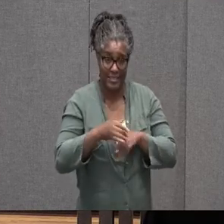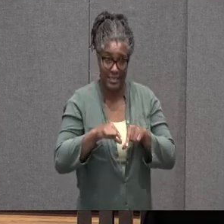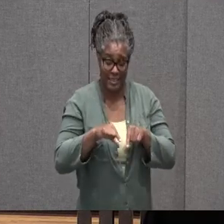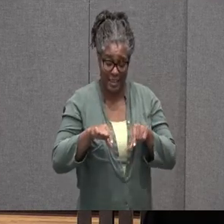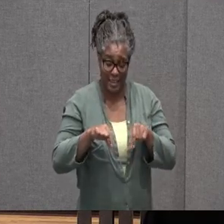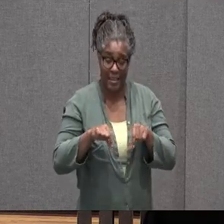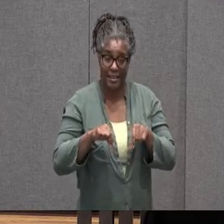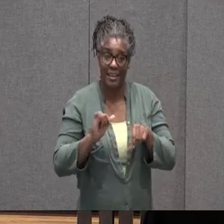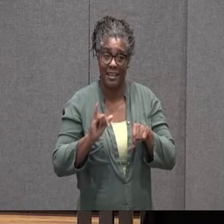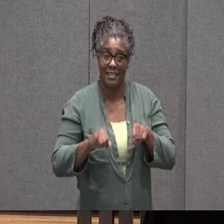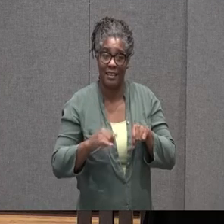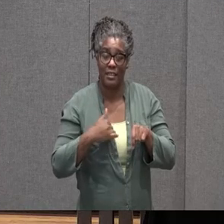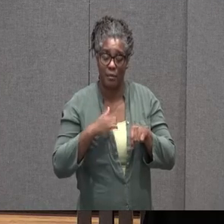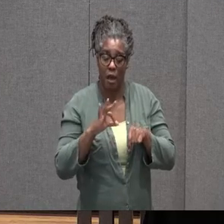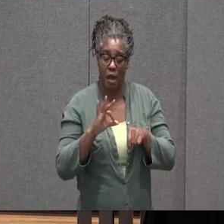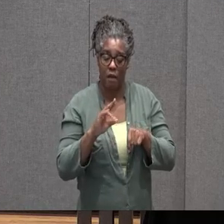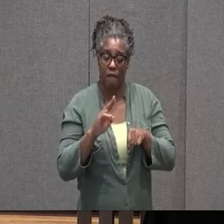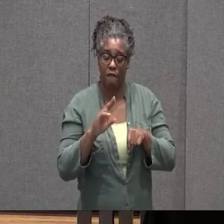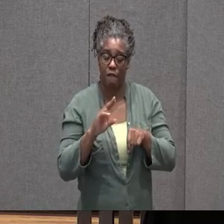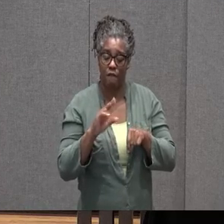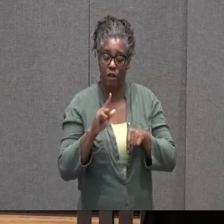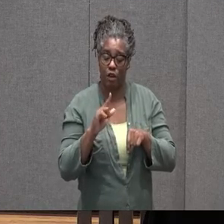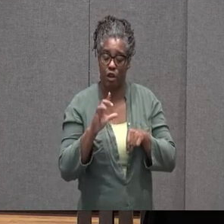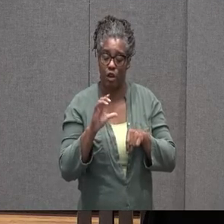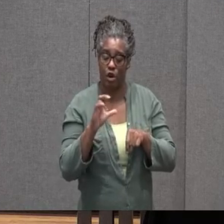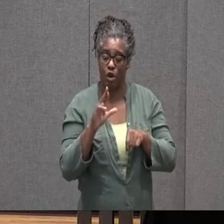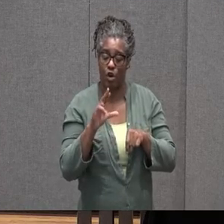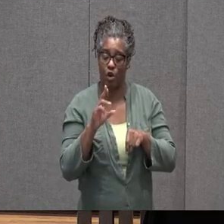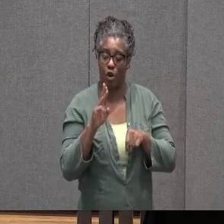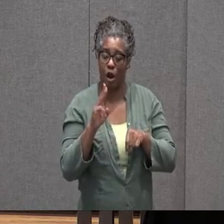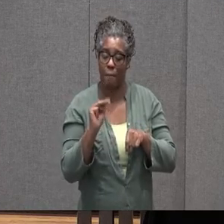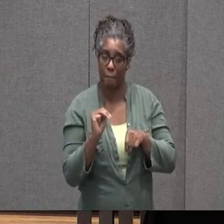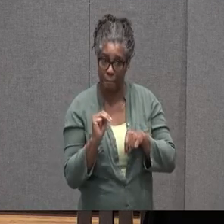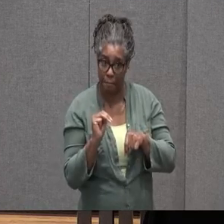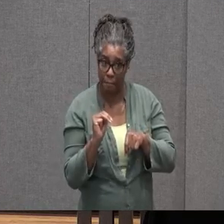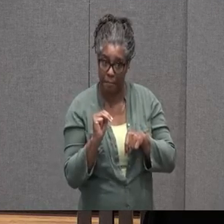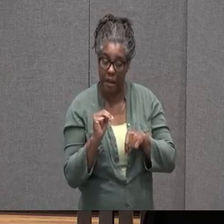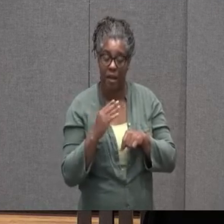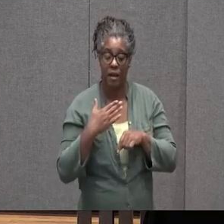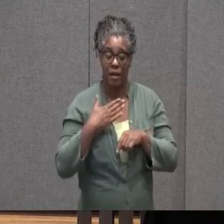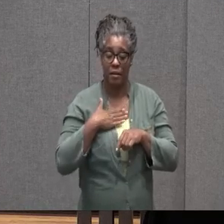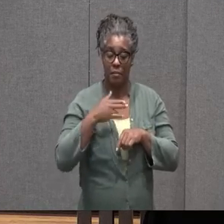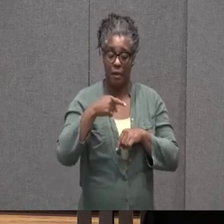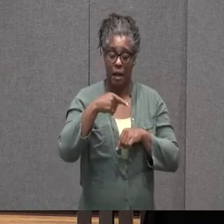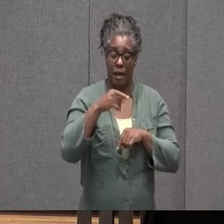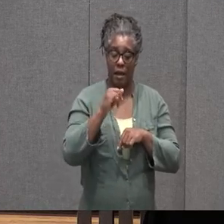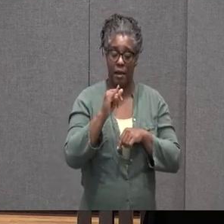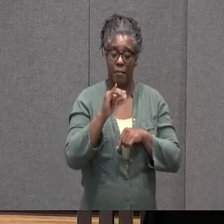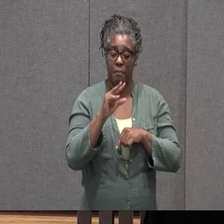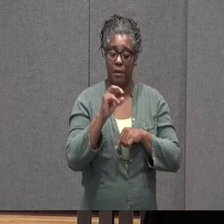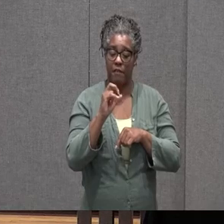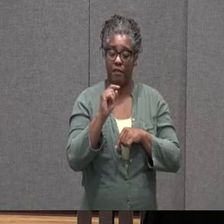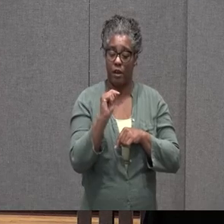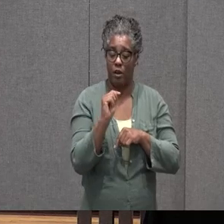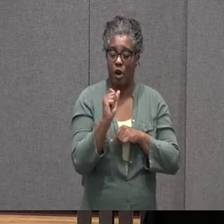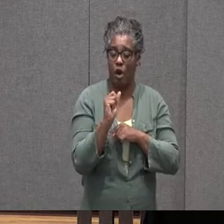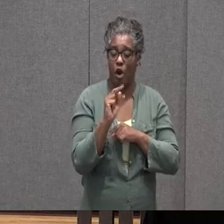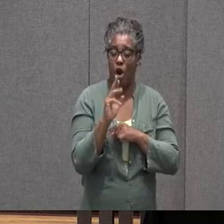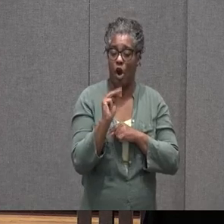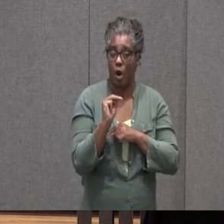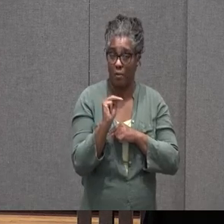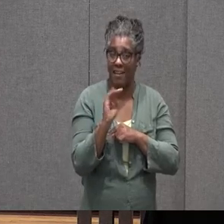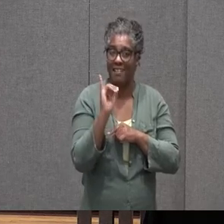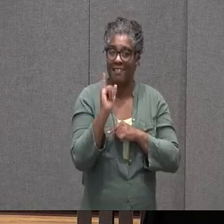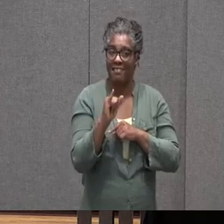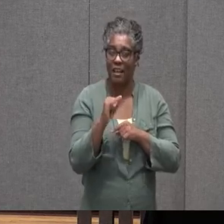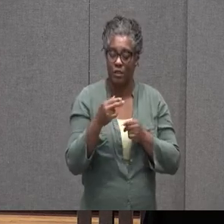my fulcrum, and my pivot arm is my spoon. Of course, I had to have a basket. And right